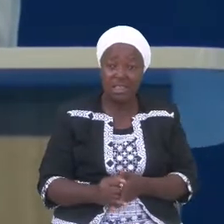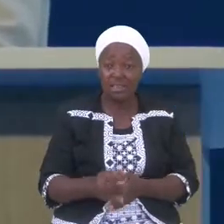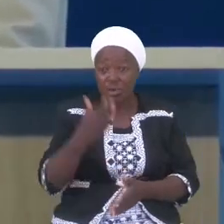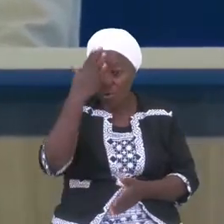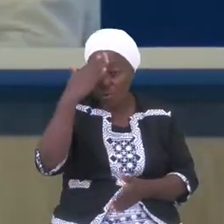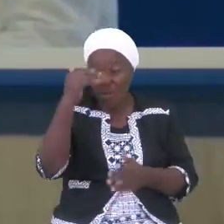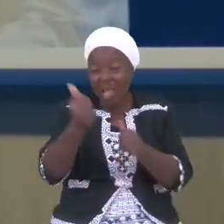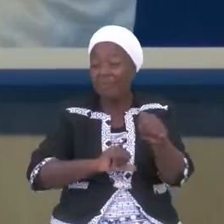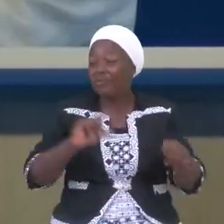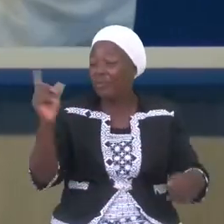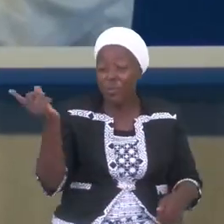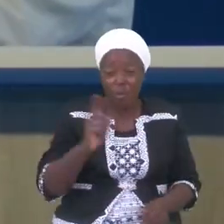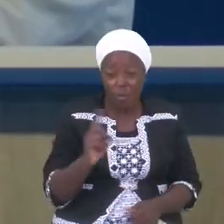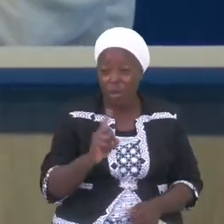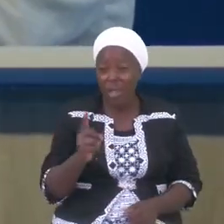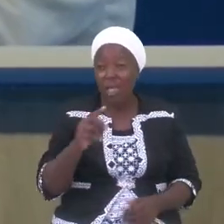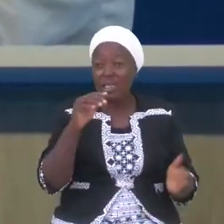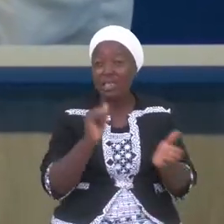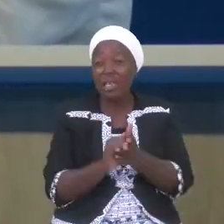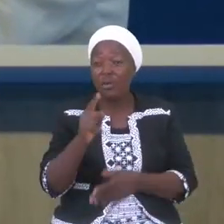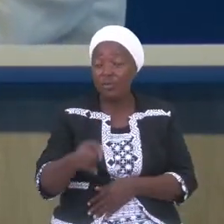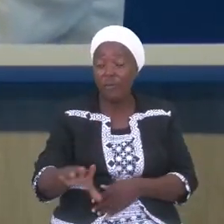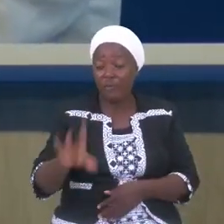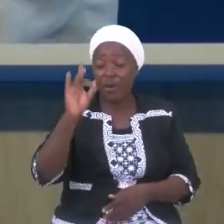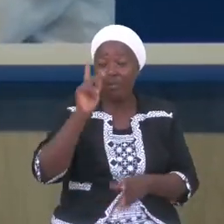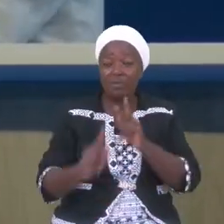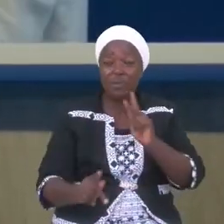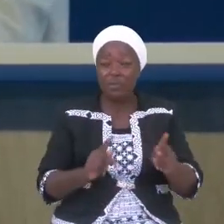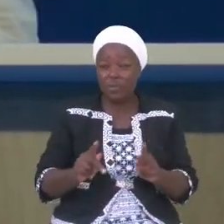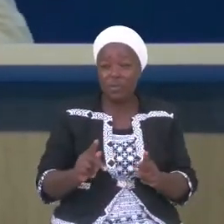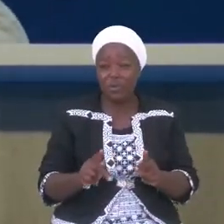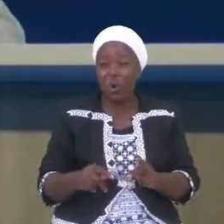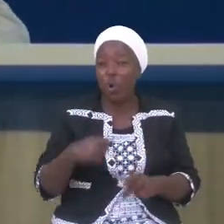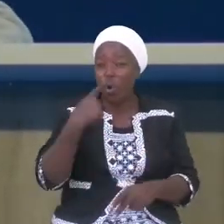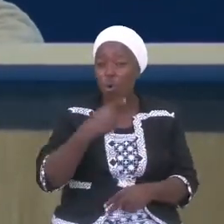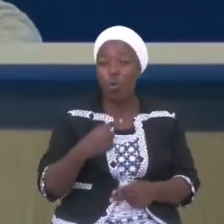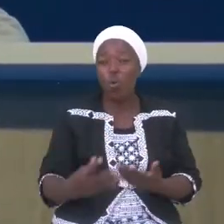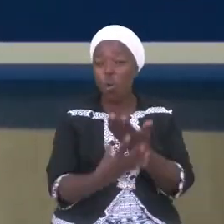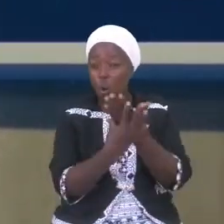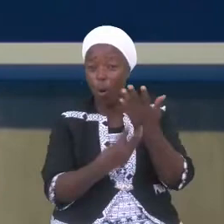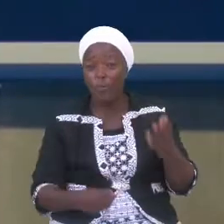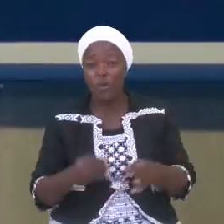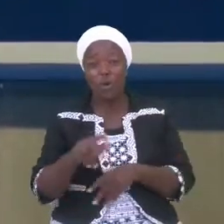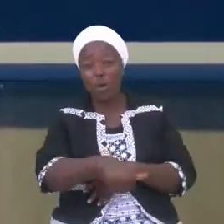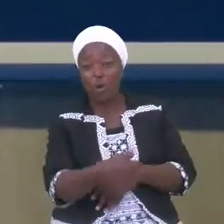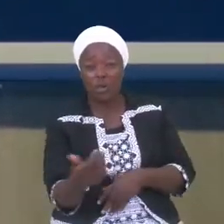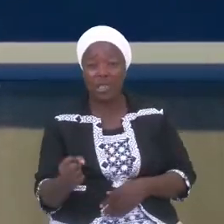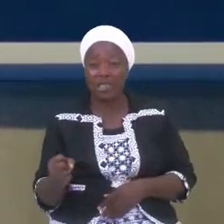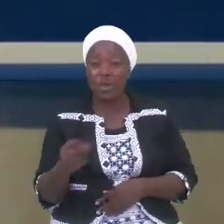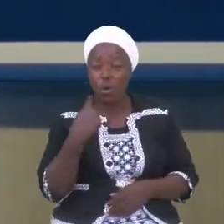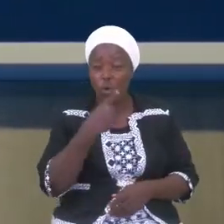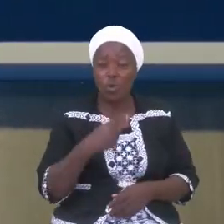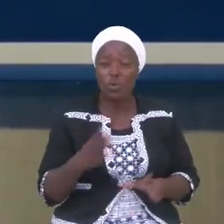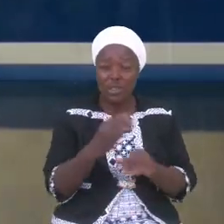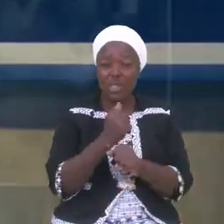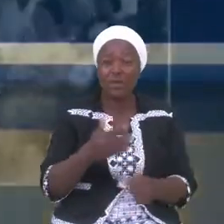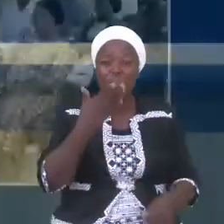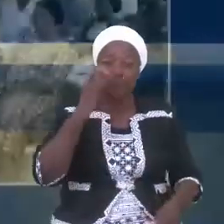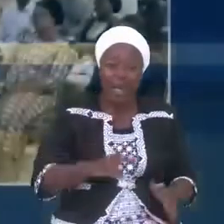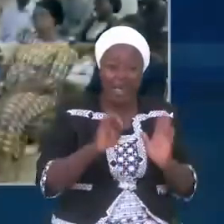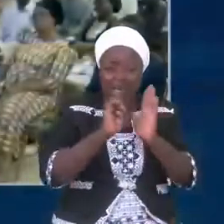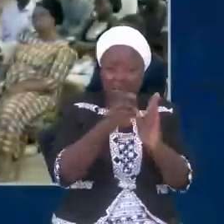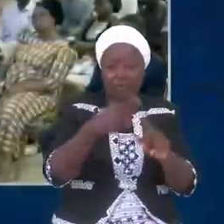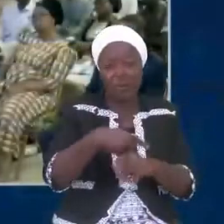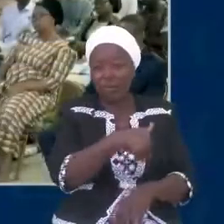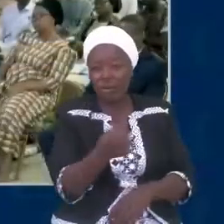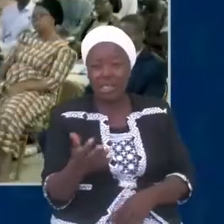world that we find people who copy others, who emulate others in